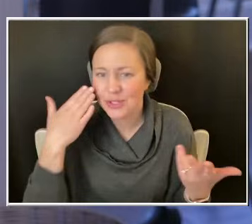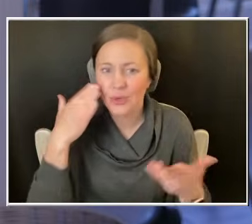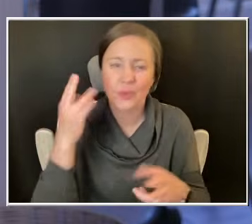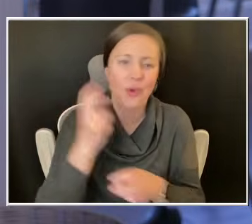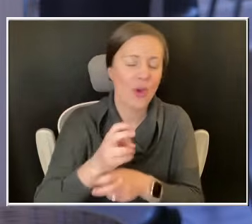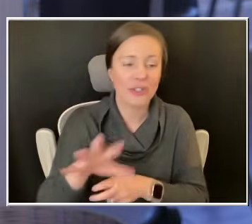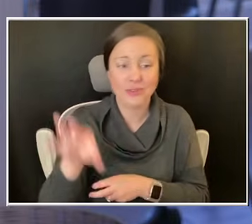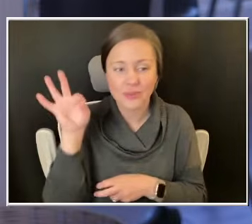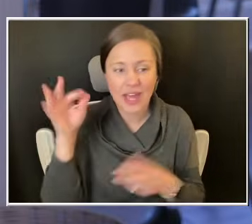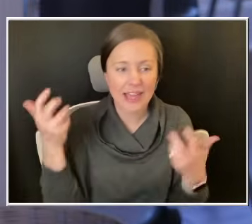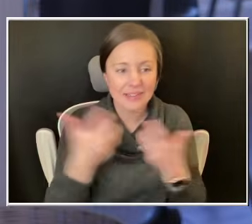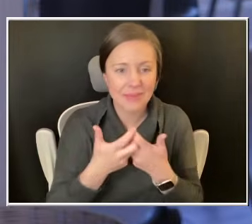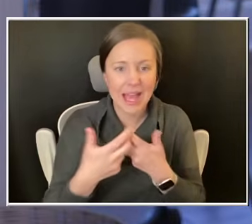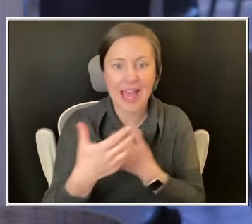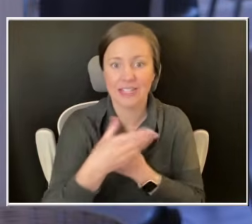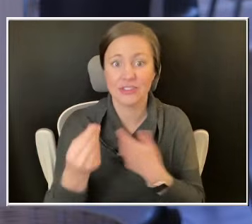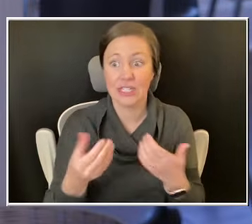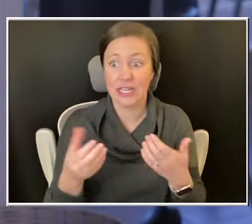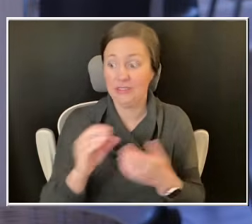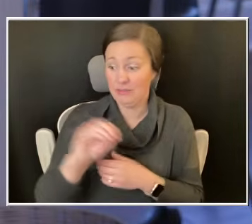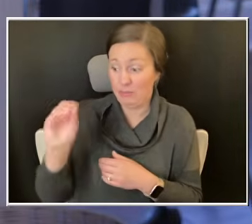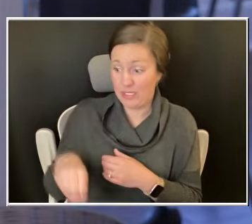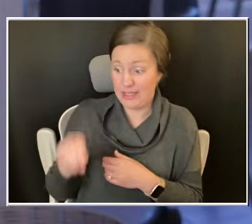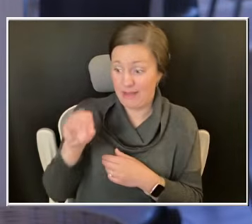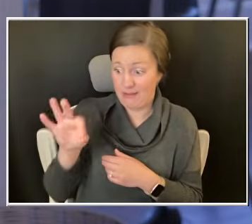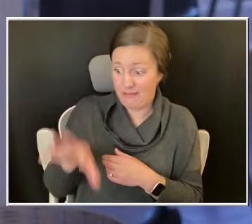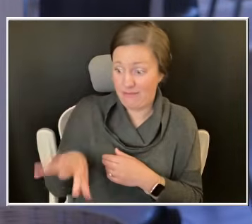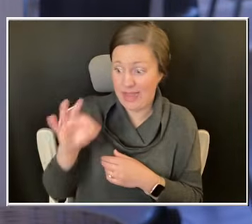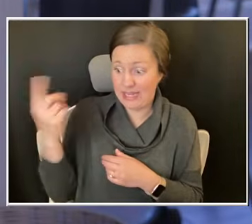the chances of finding someone was very small.